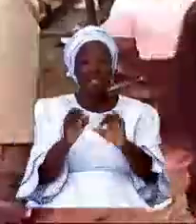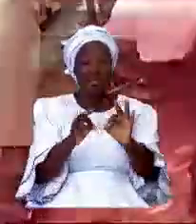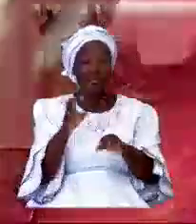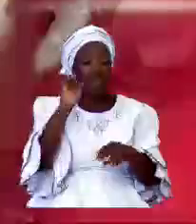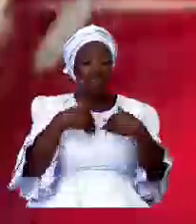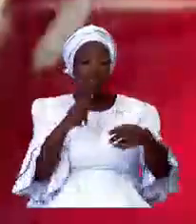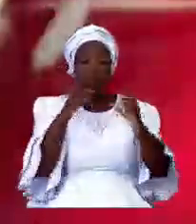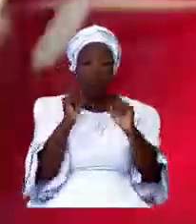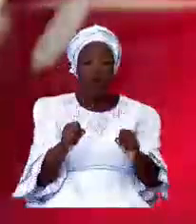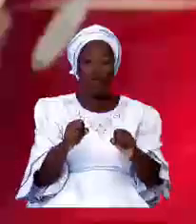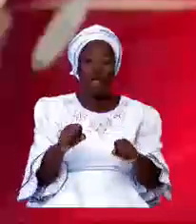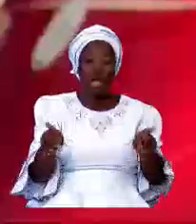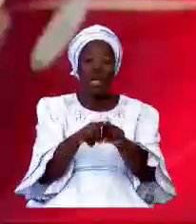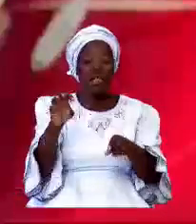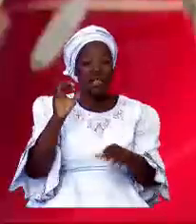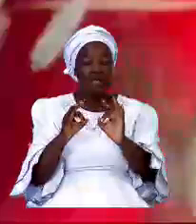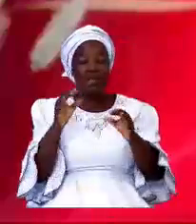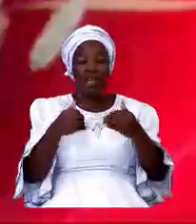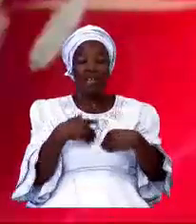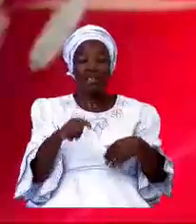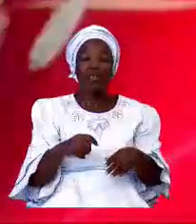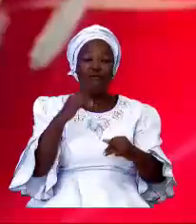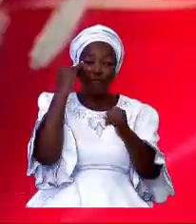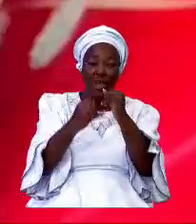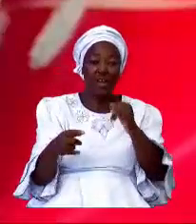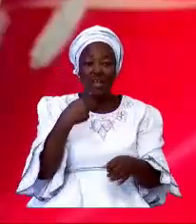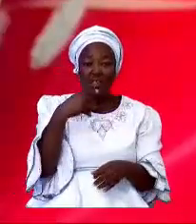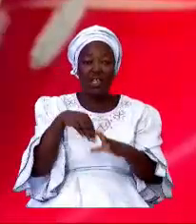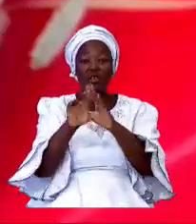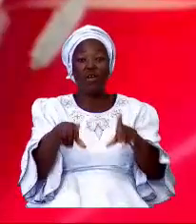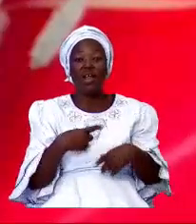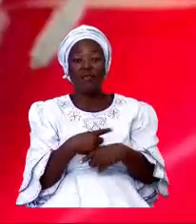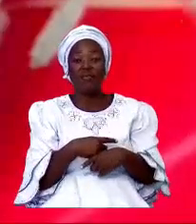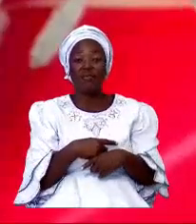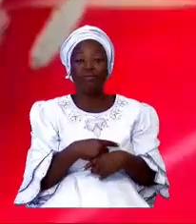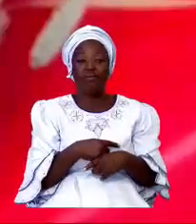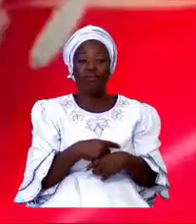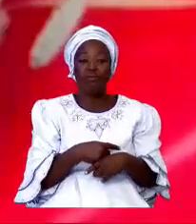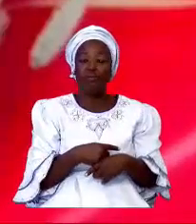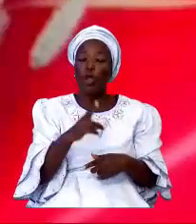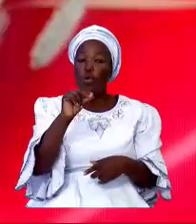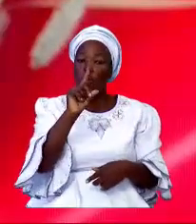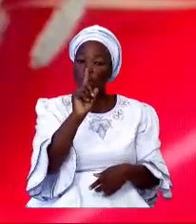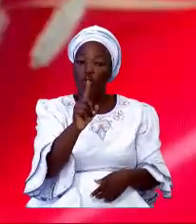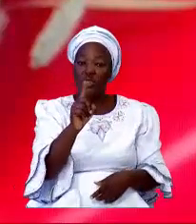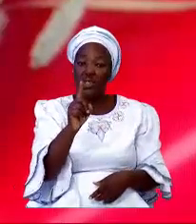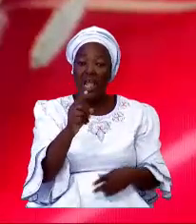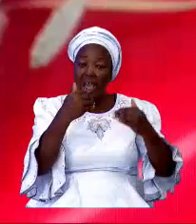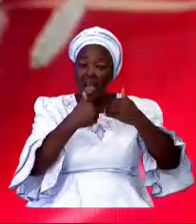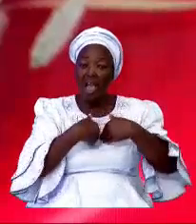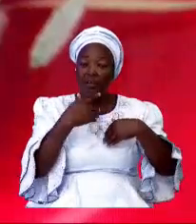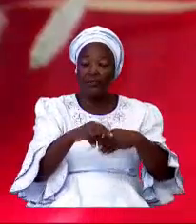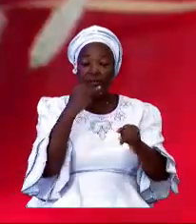able, as if he has the power, as if he has the final say in